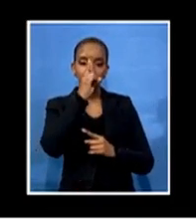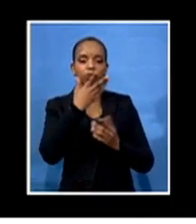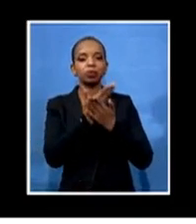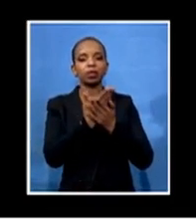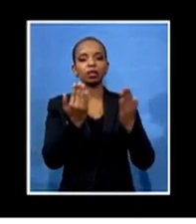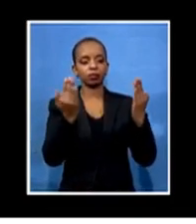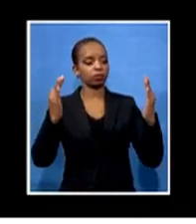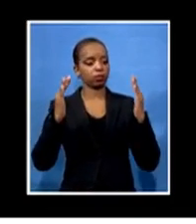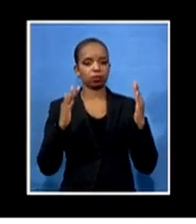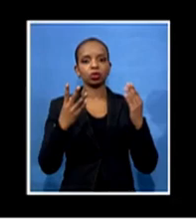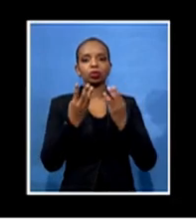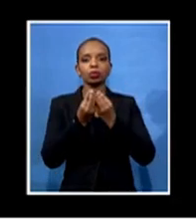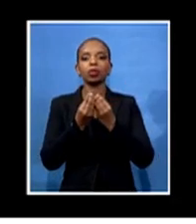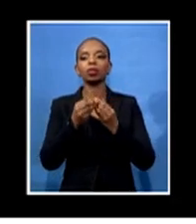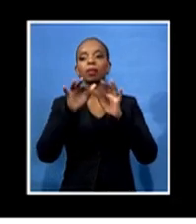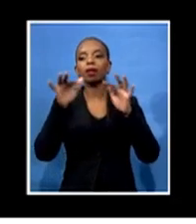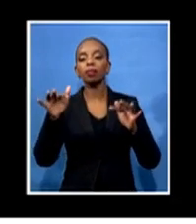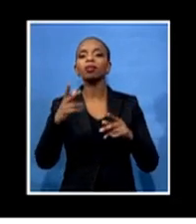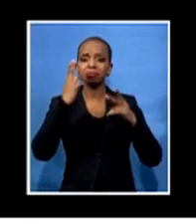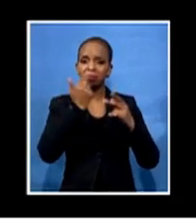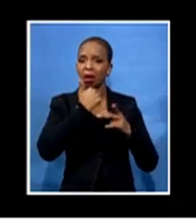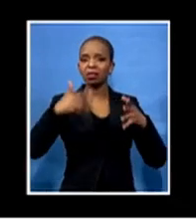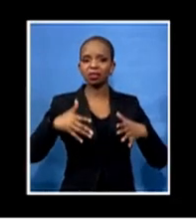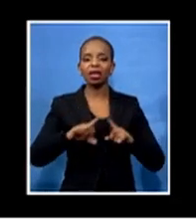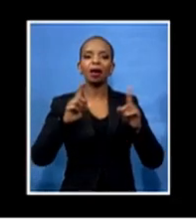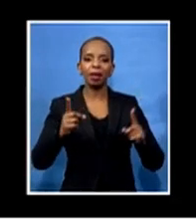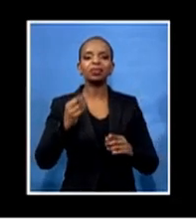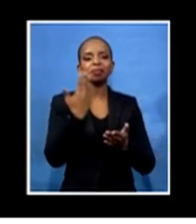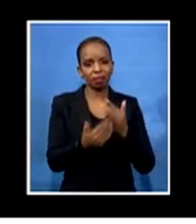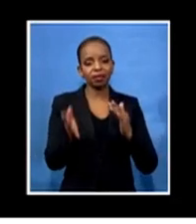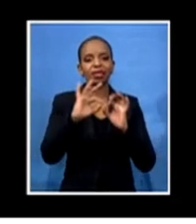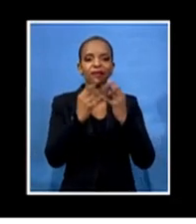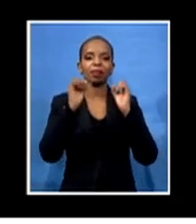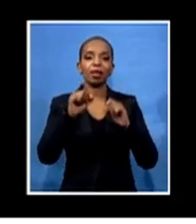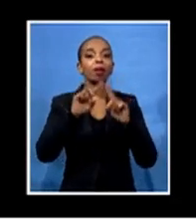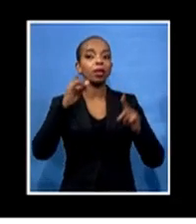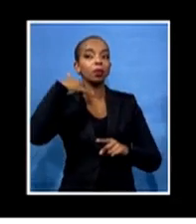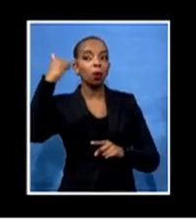them daily, and we feel like we have gained another family by being here.